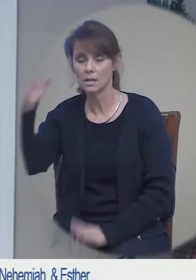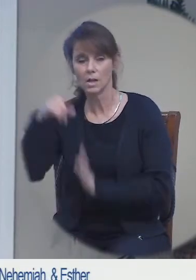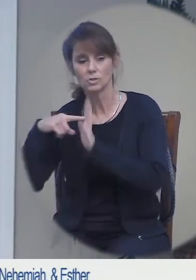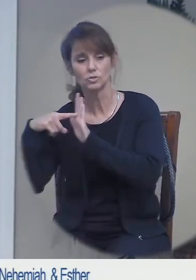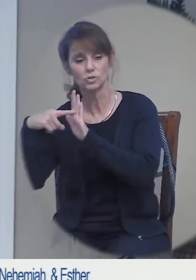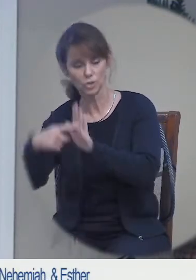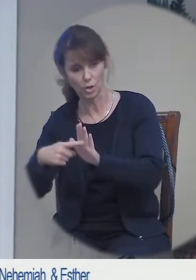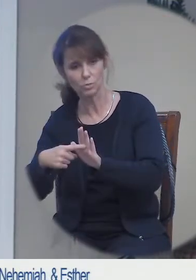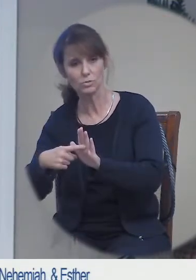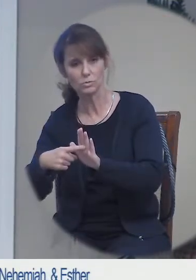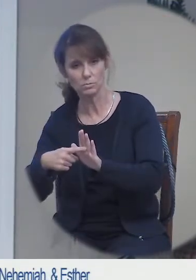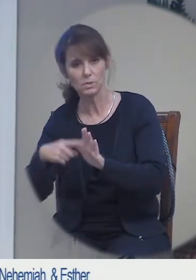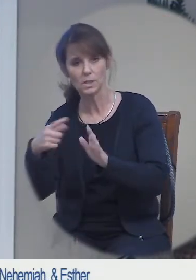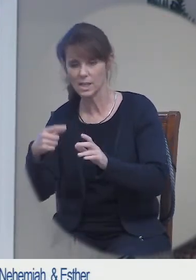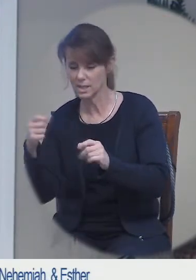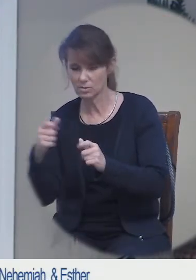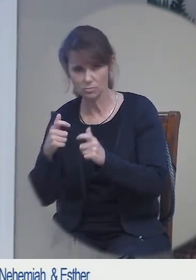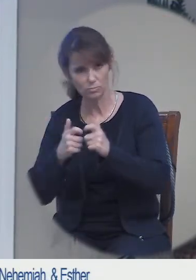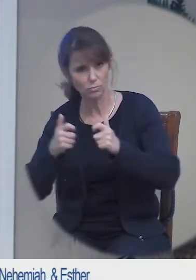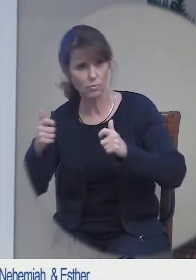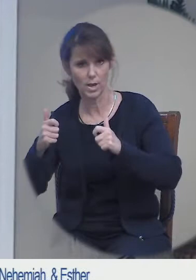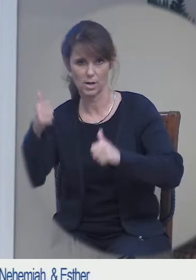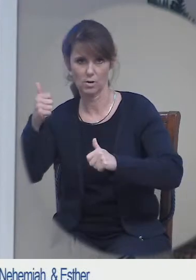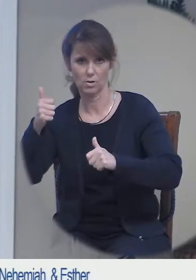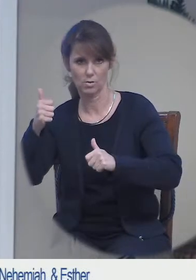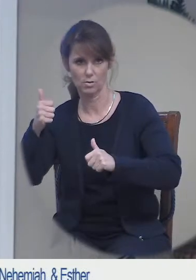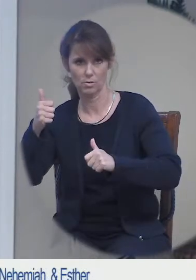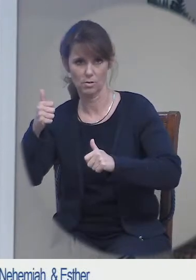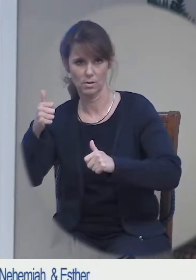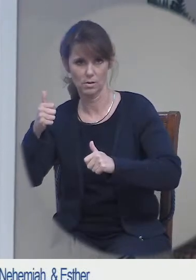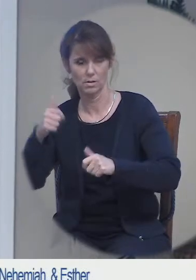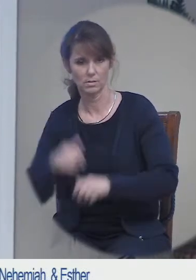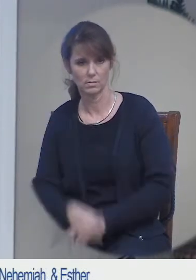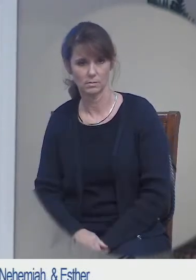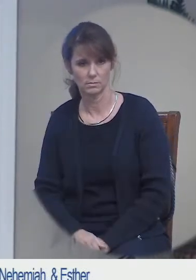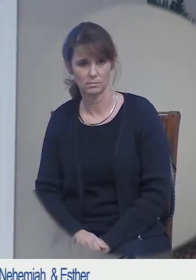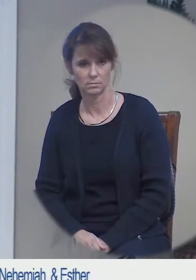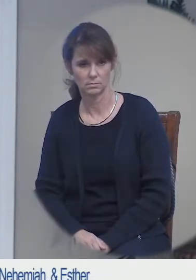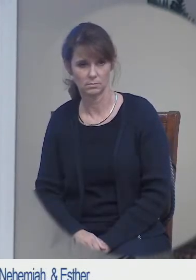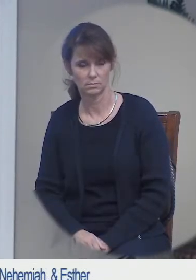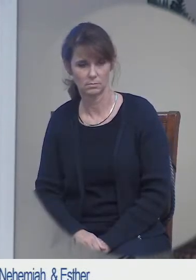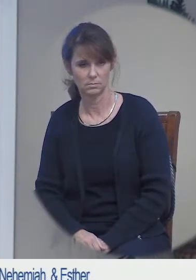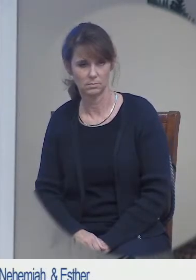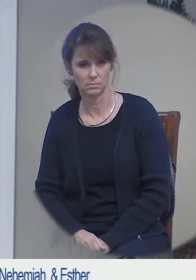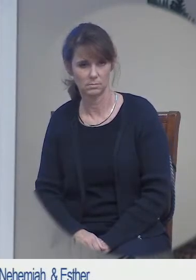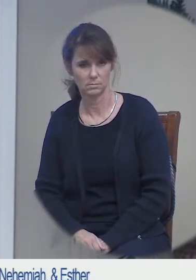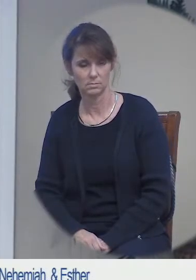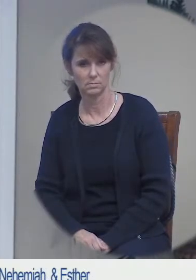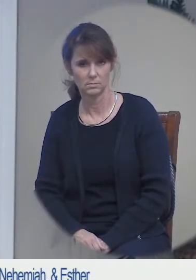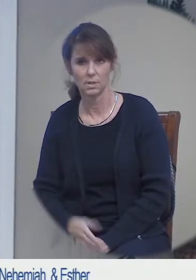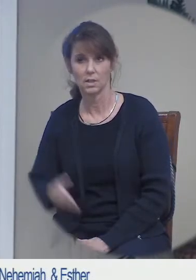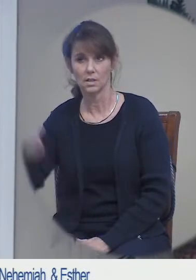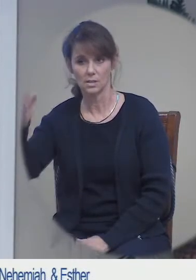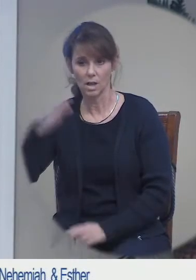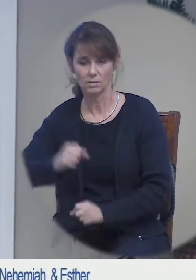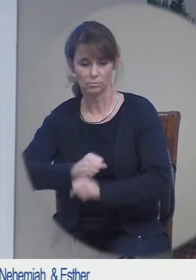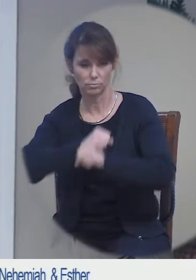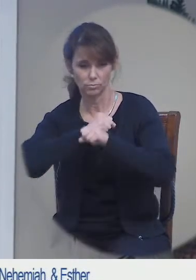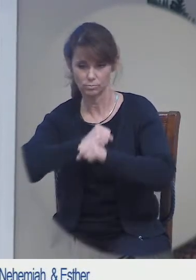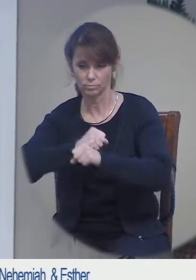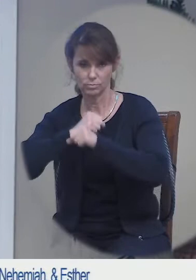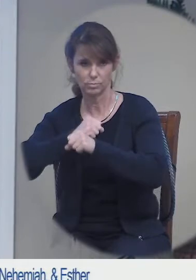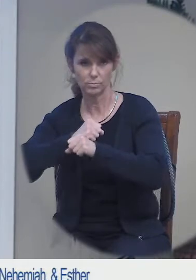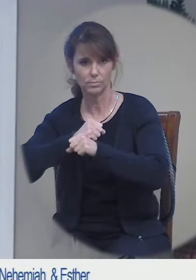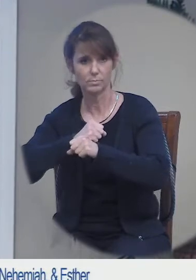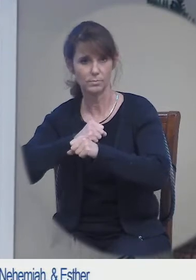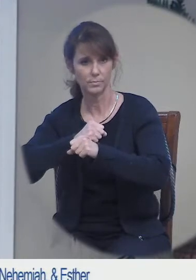was even greater because he overcome all their stumbling blocks they put in front of the people. It made his victory